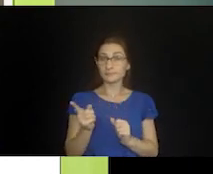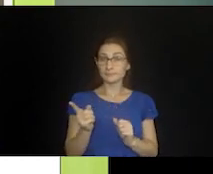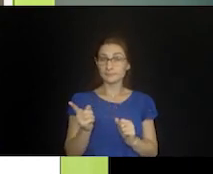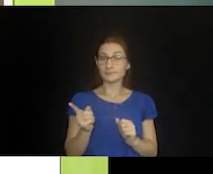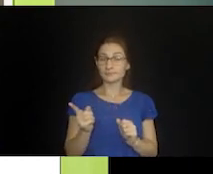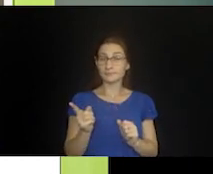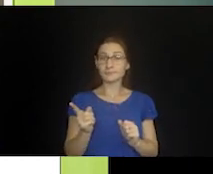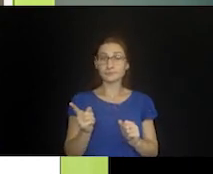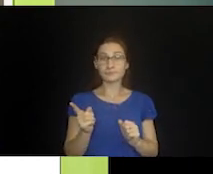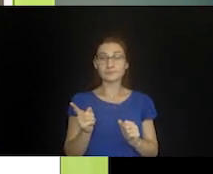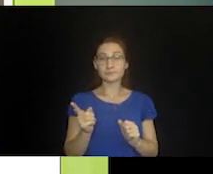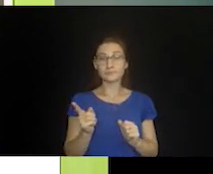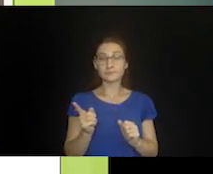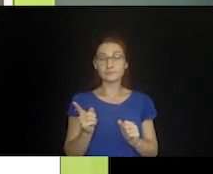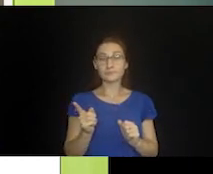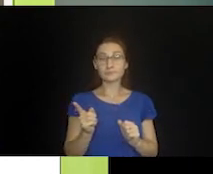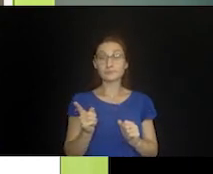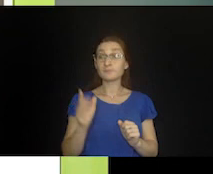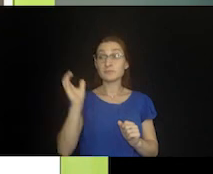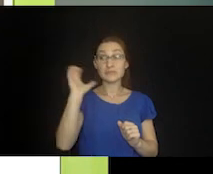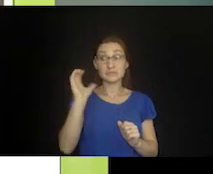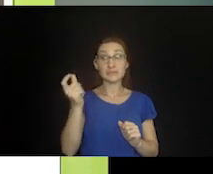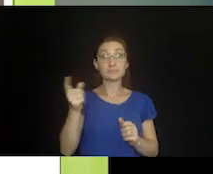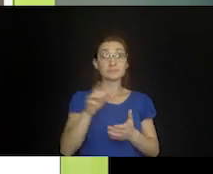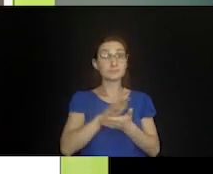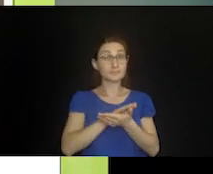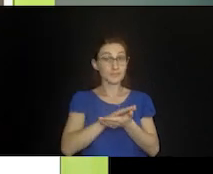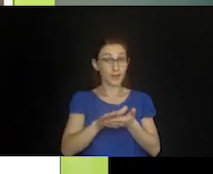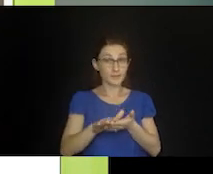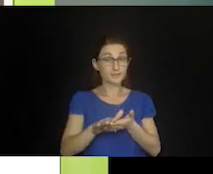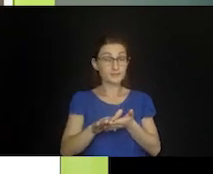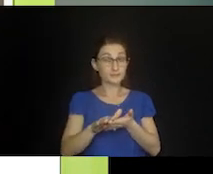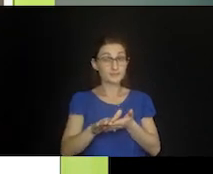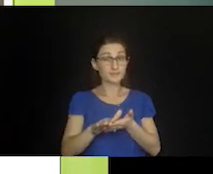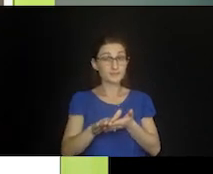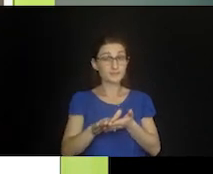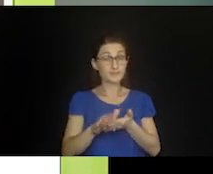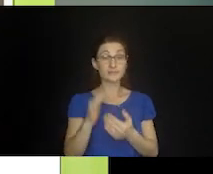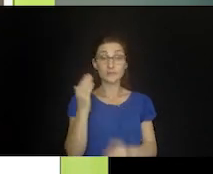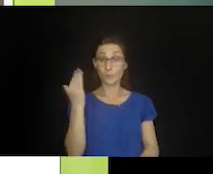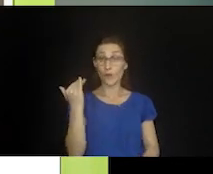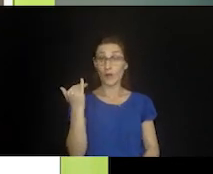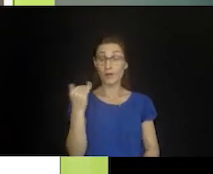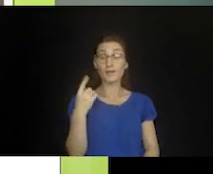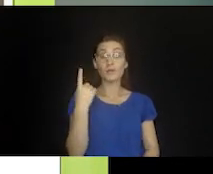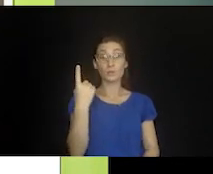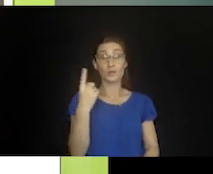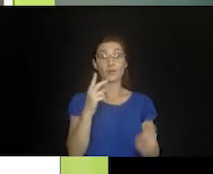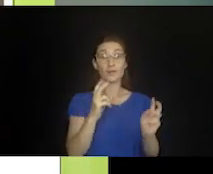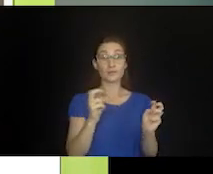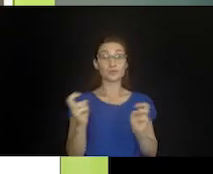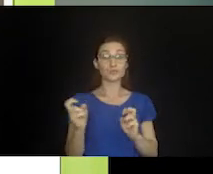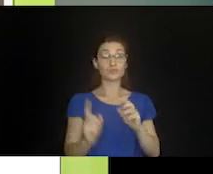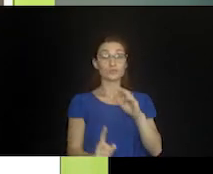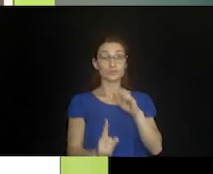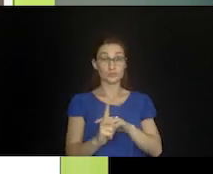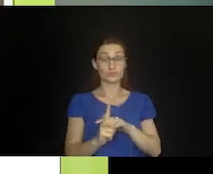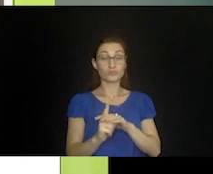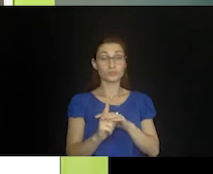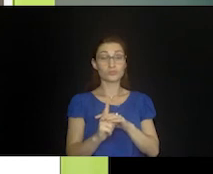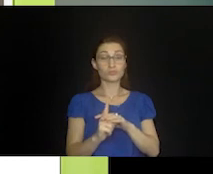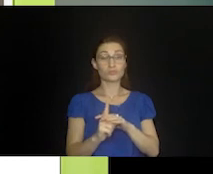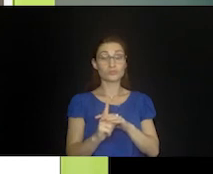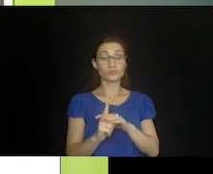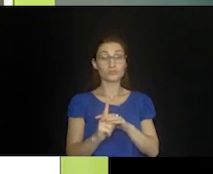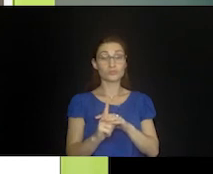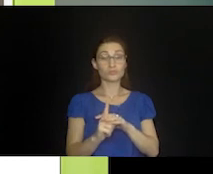that I talked to, and he sounded like he was really nice, because we had an issue